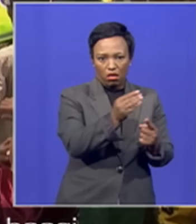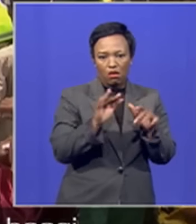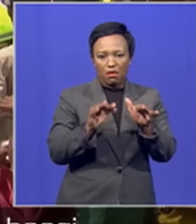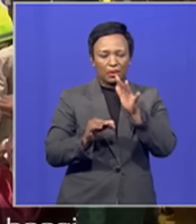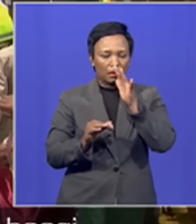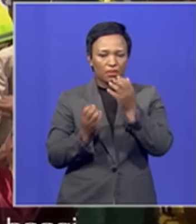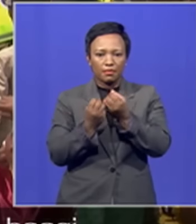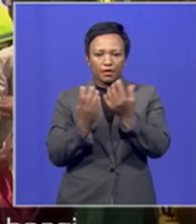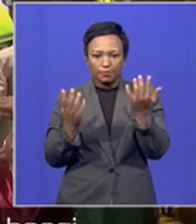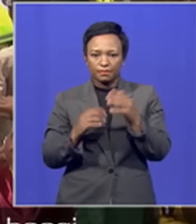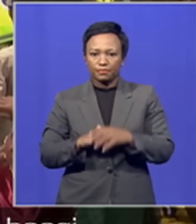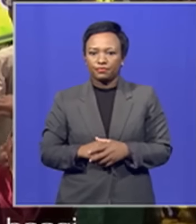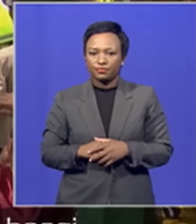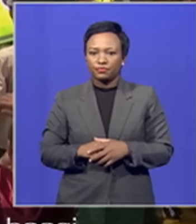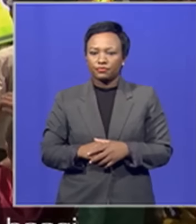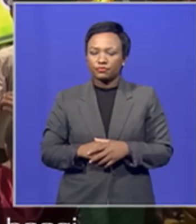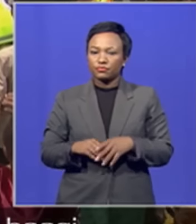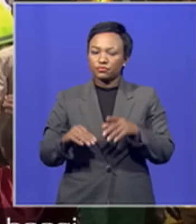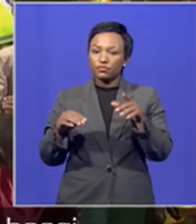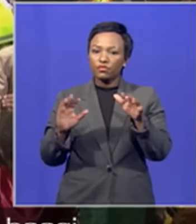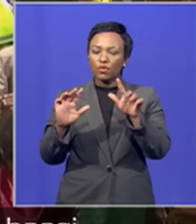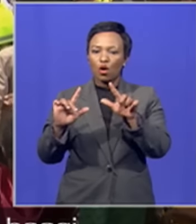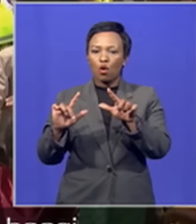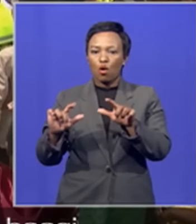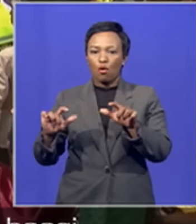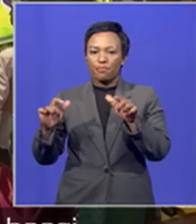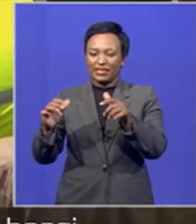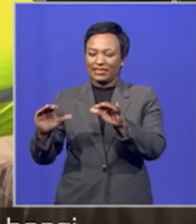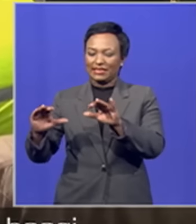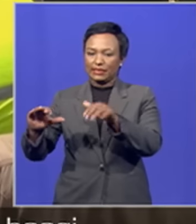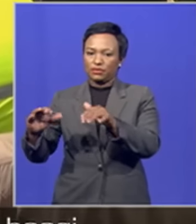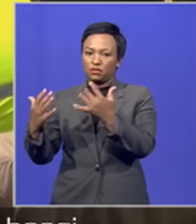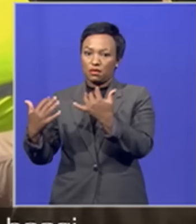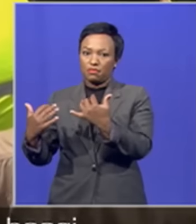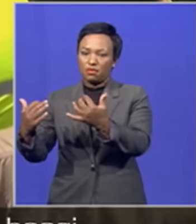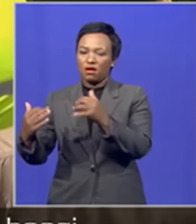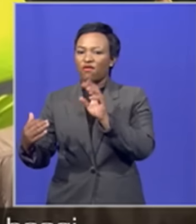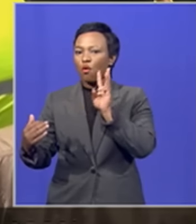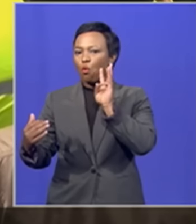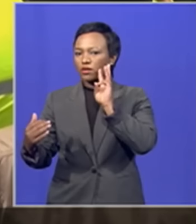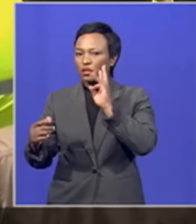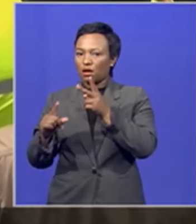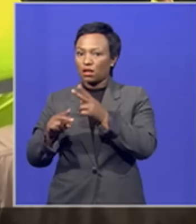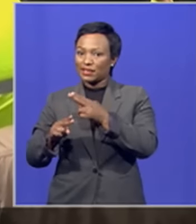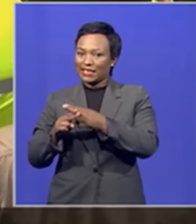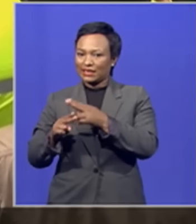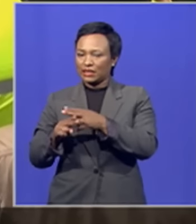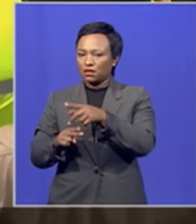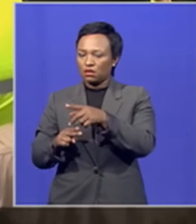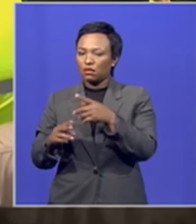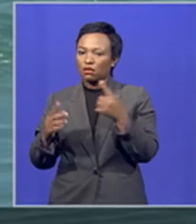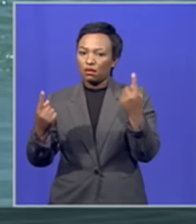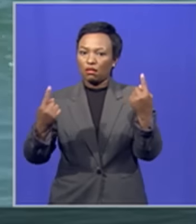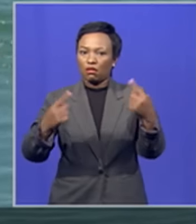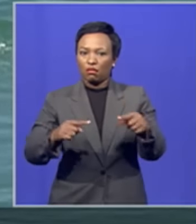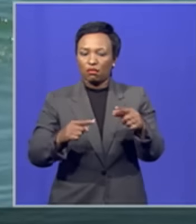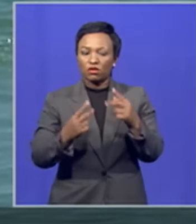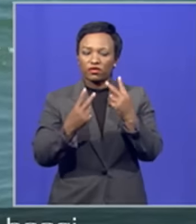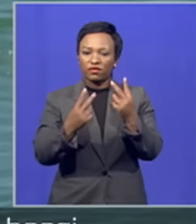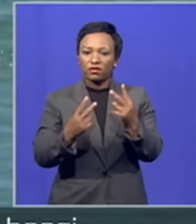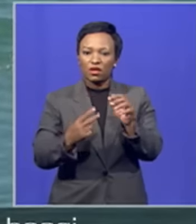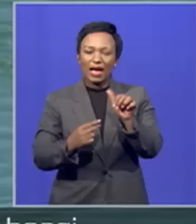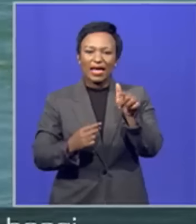Leeto la tlhatlhobo la tokololo ya komiti ya Palamente e malebana le metsi le kgelelo leswe le tla morago ga gore motswa setlhabelo yo